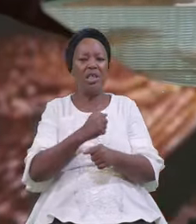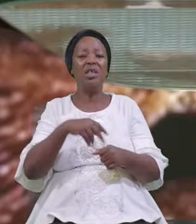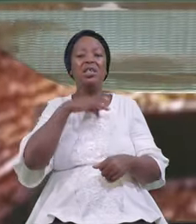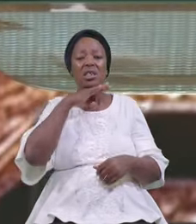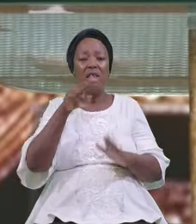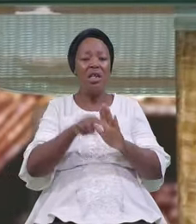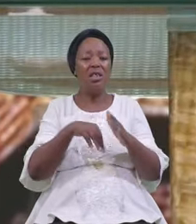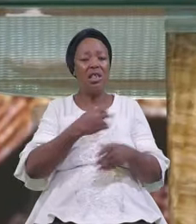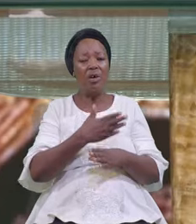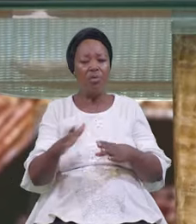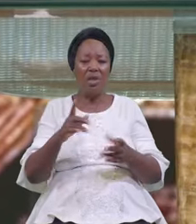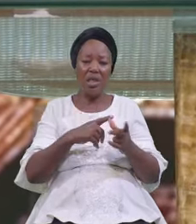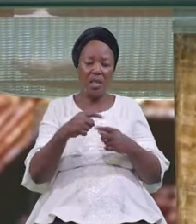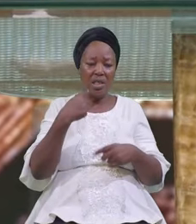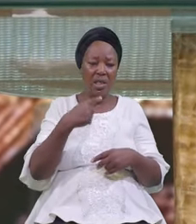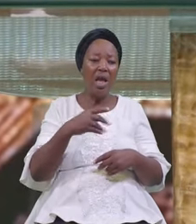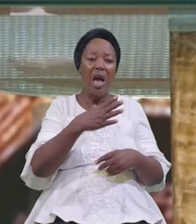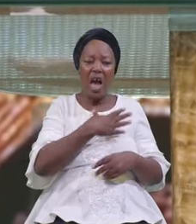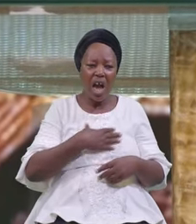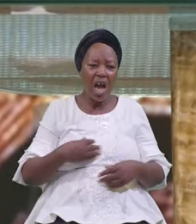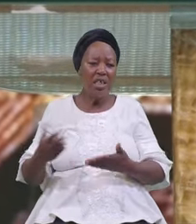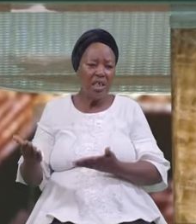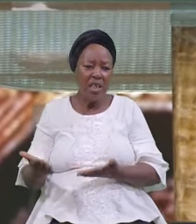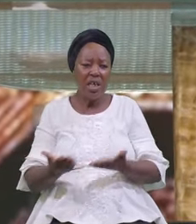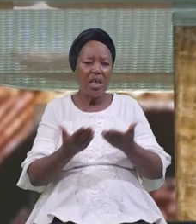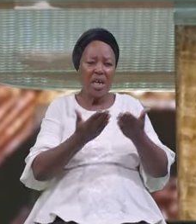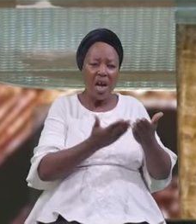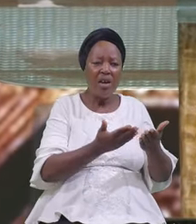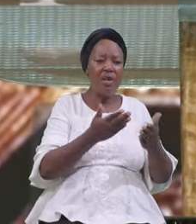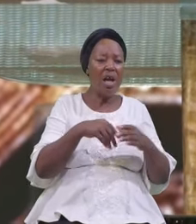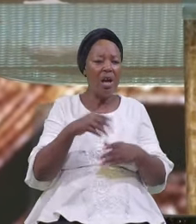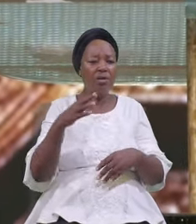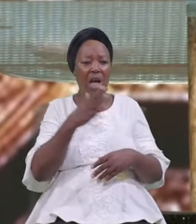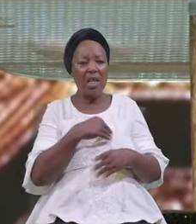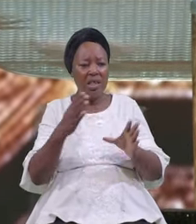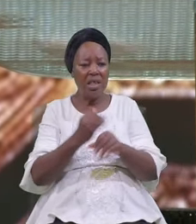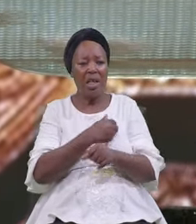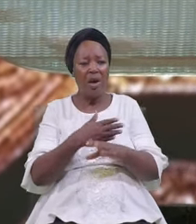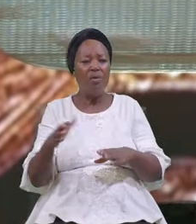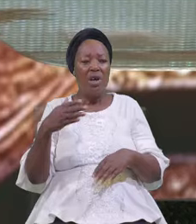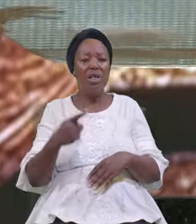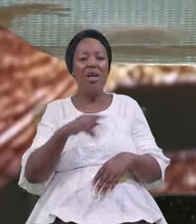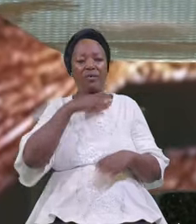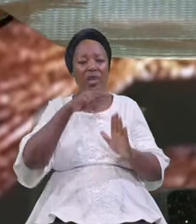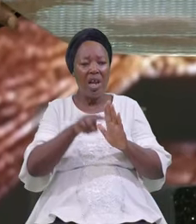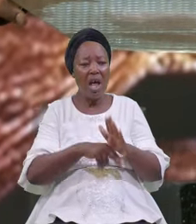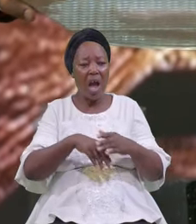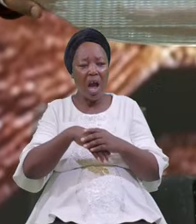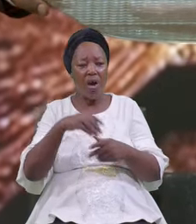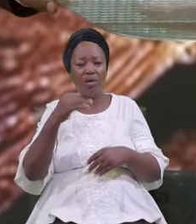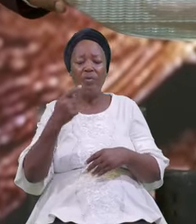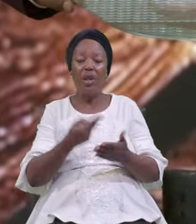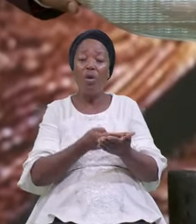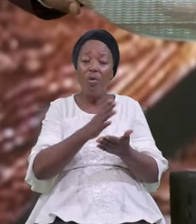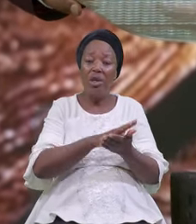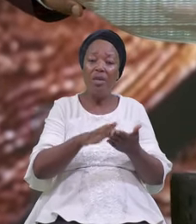away. It says, and carry forth and take away the filthiness out of the